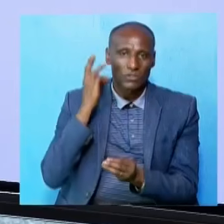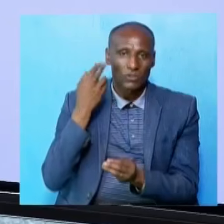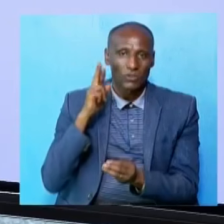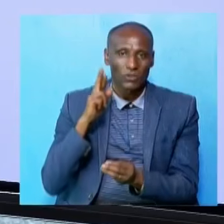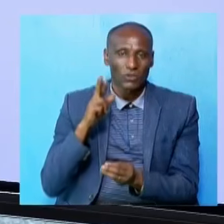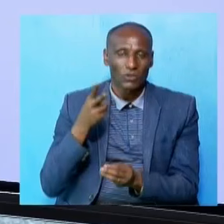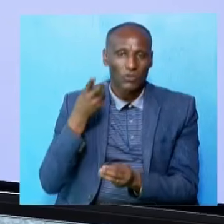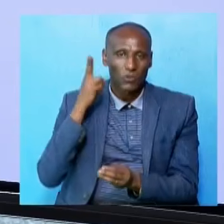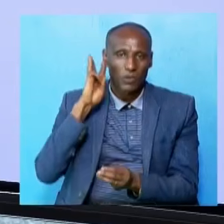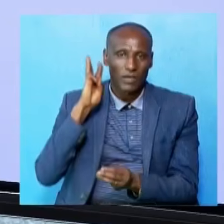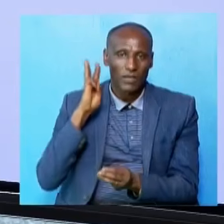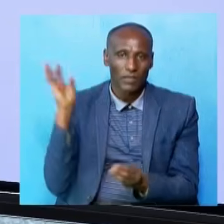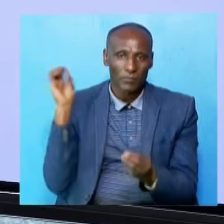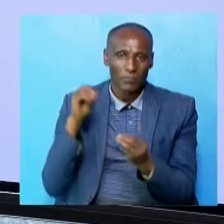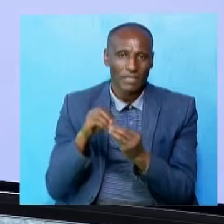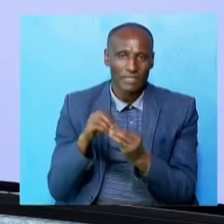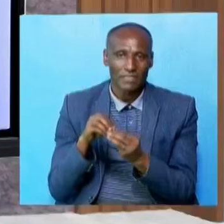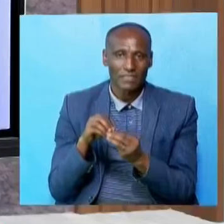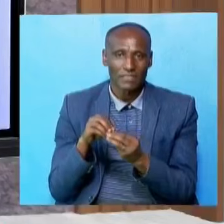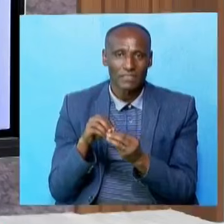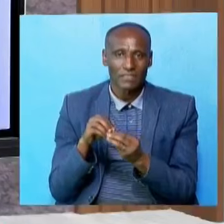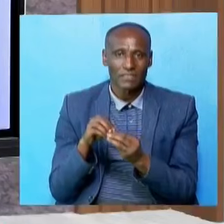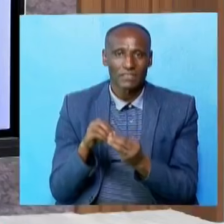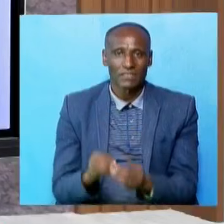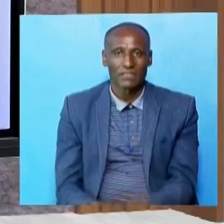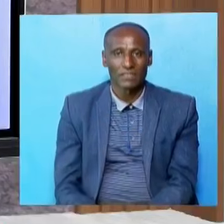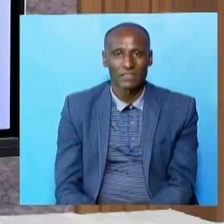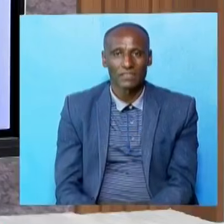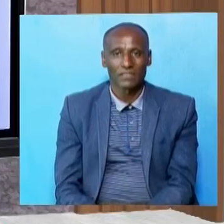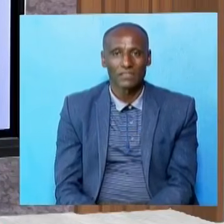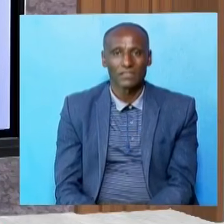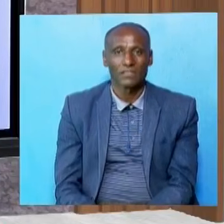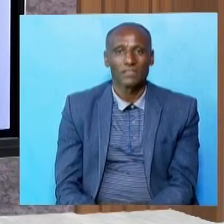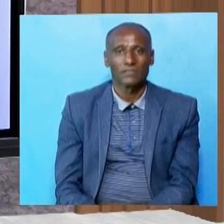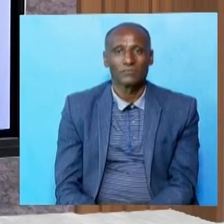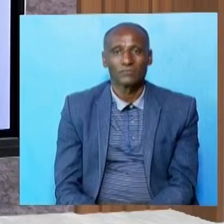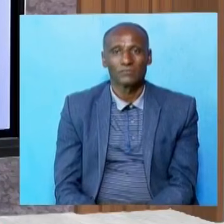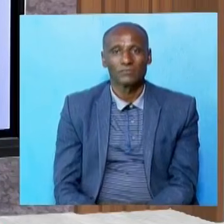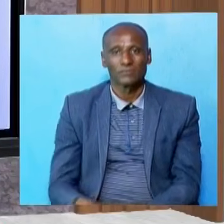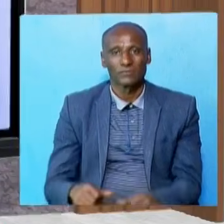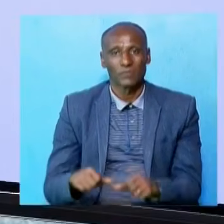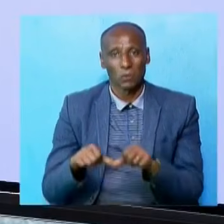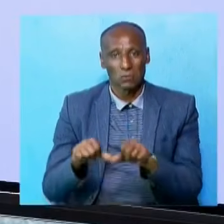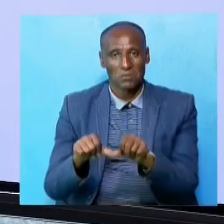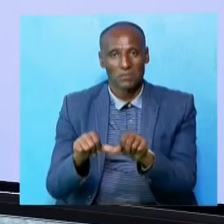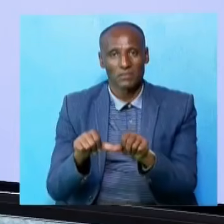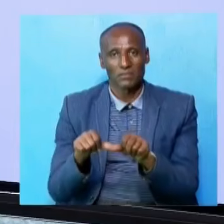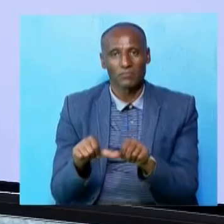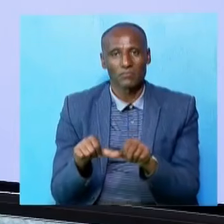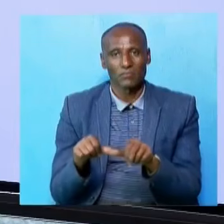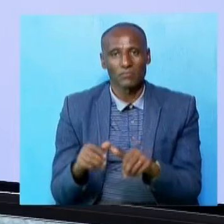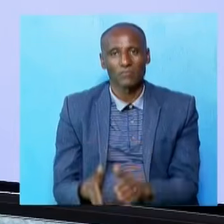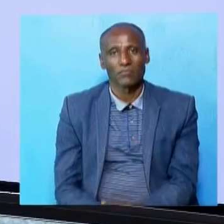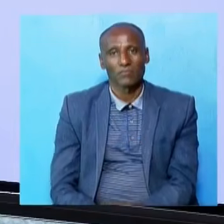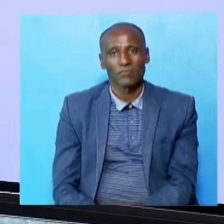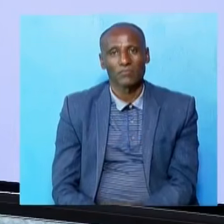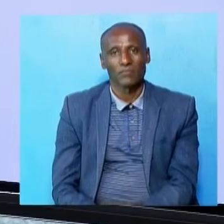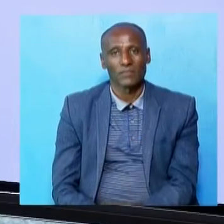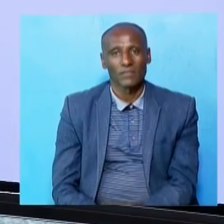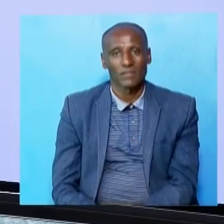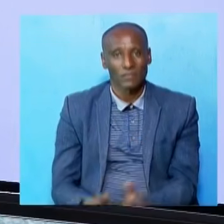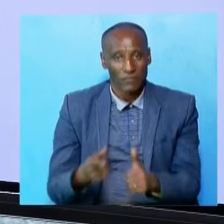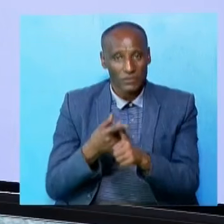where plus what type of verb do you see in both of the sentences? Look, the first one says